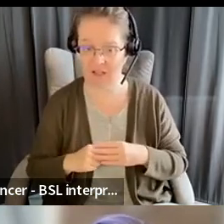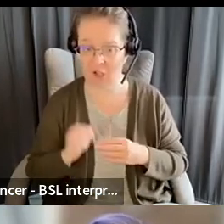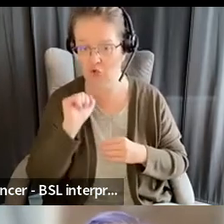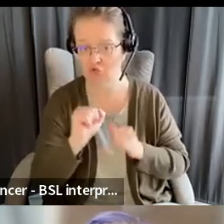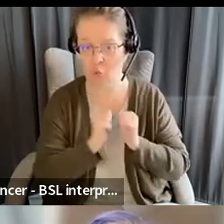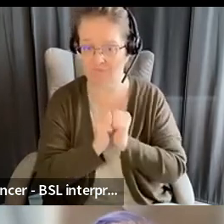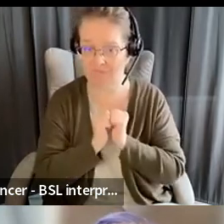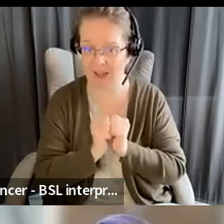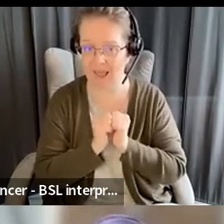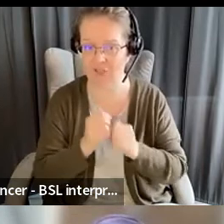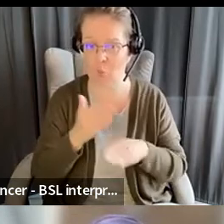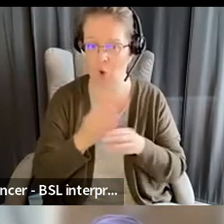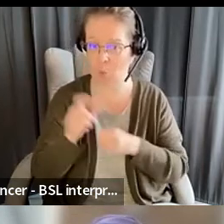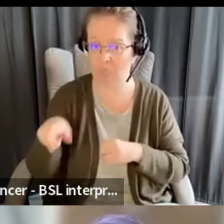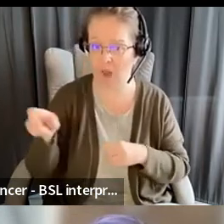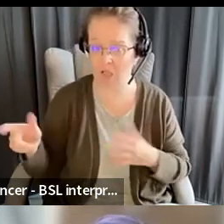and working with clients.